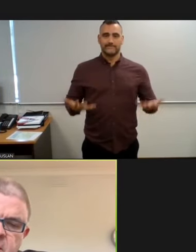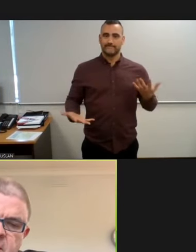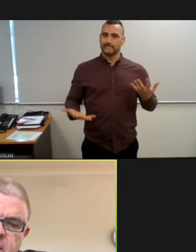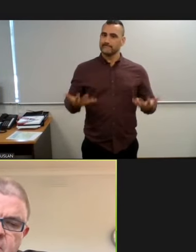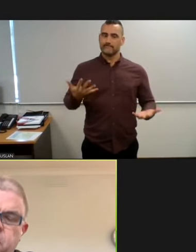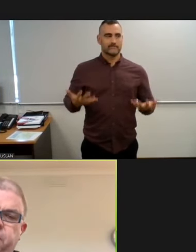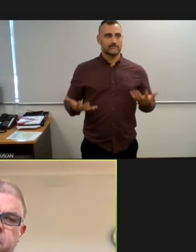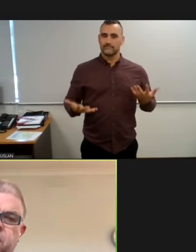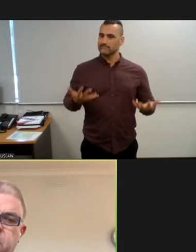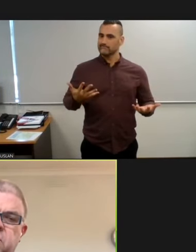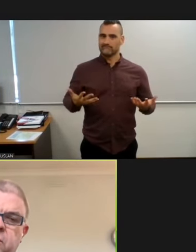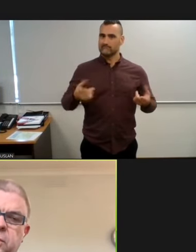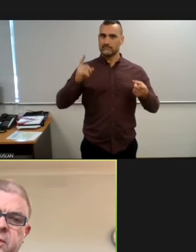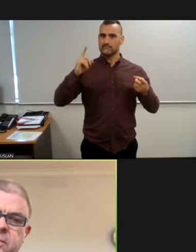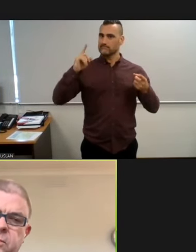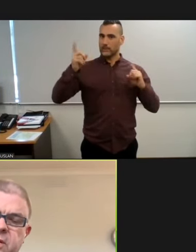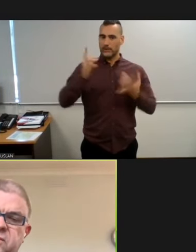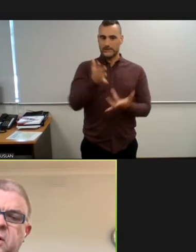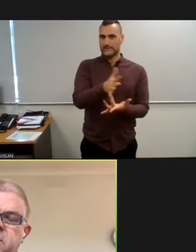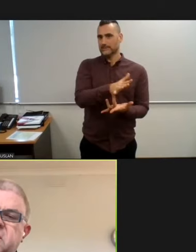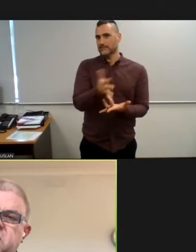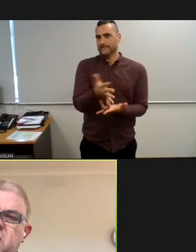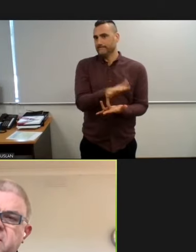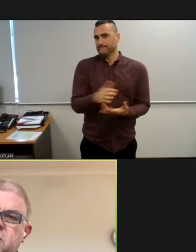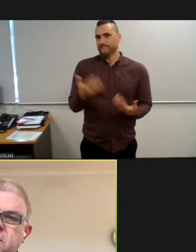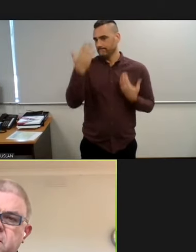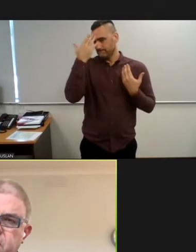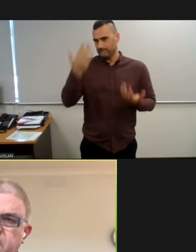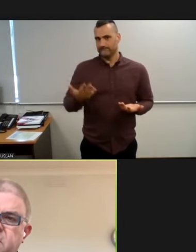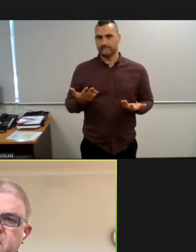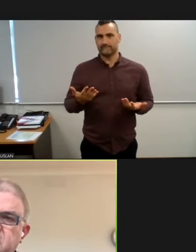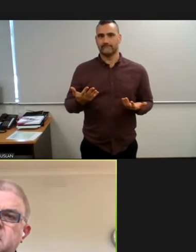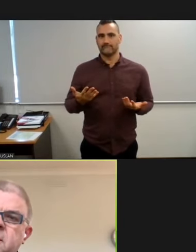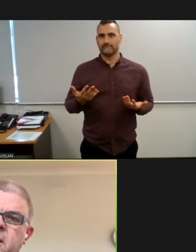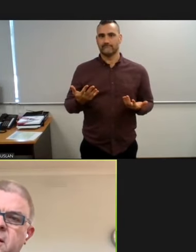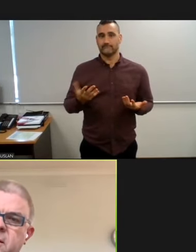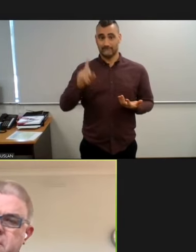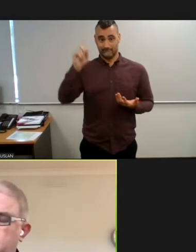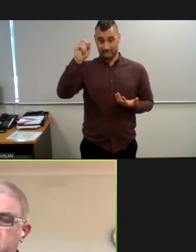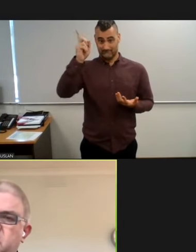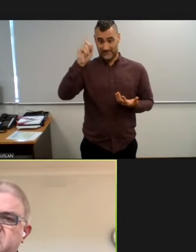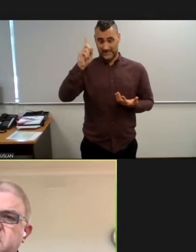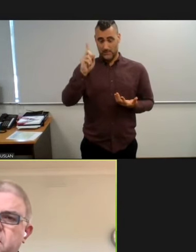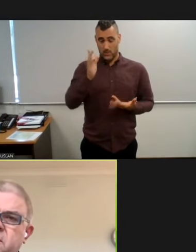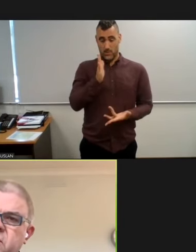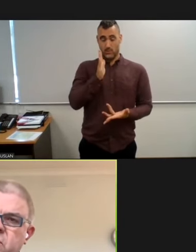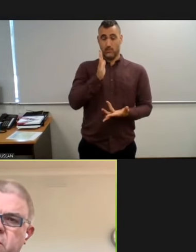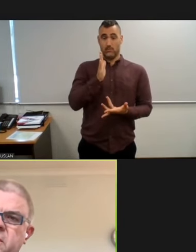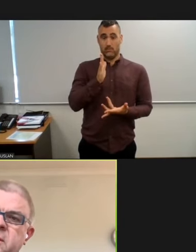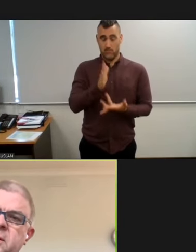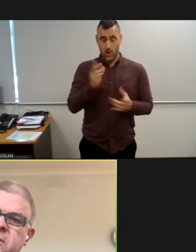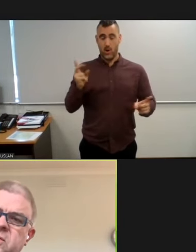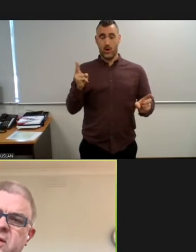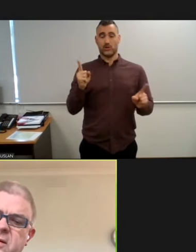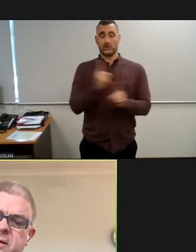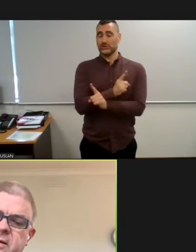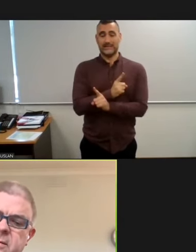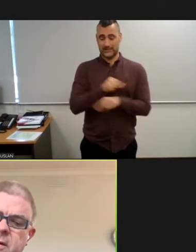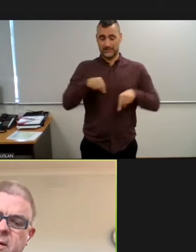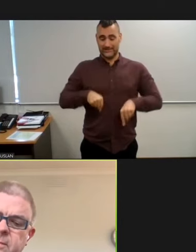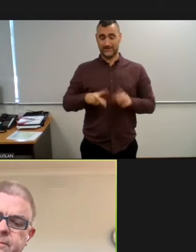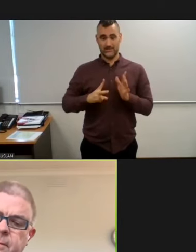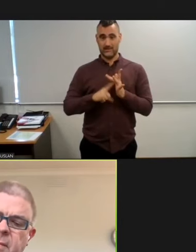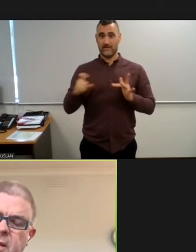think, first of all, the environment is changing rapidly, in particular in Victoria.